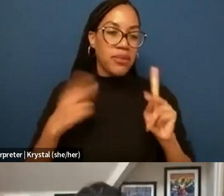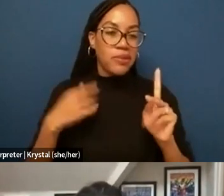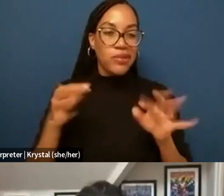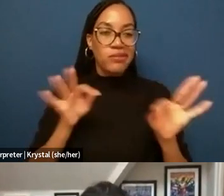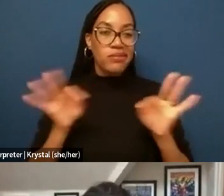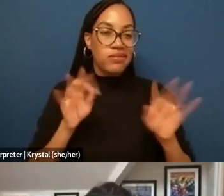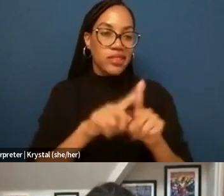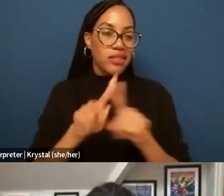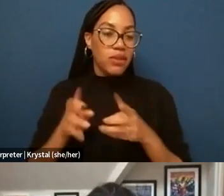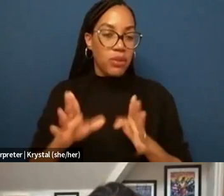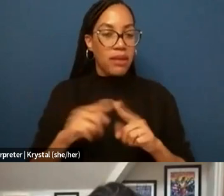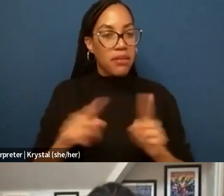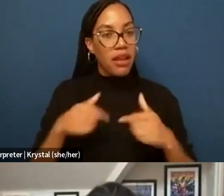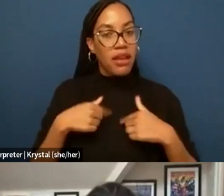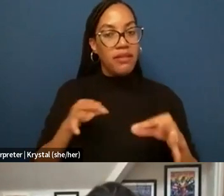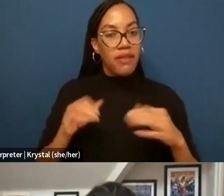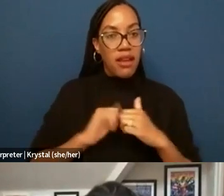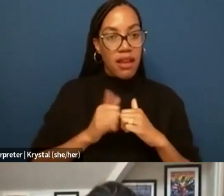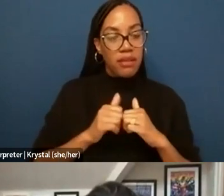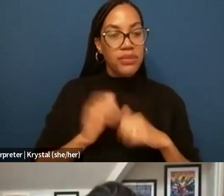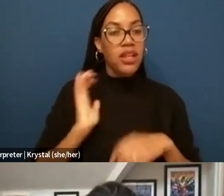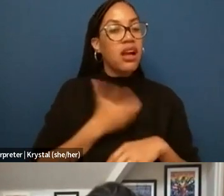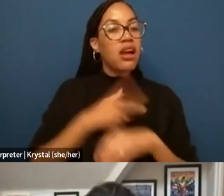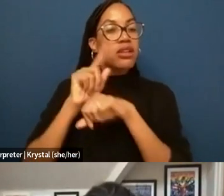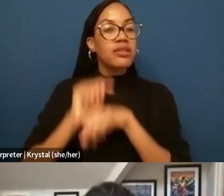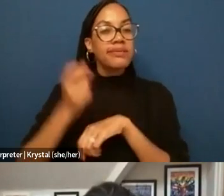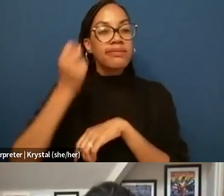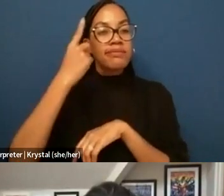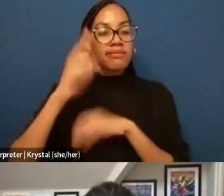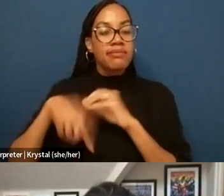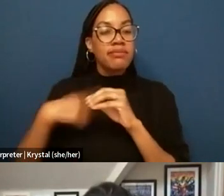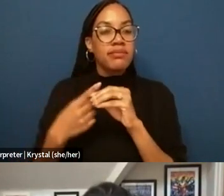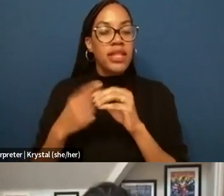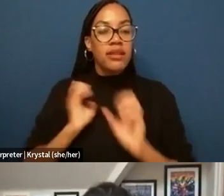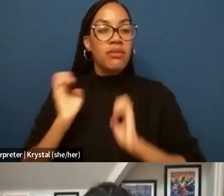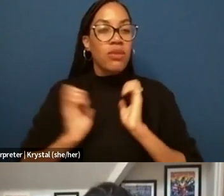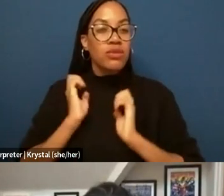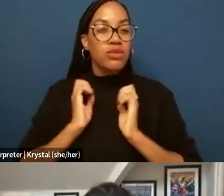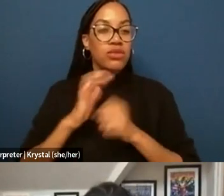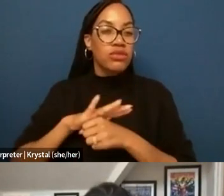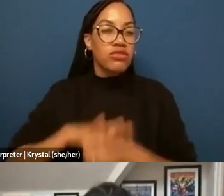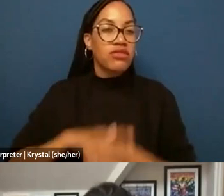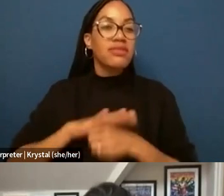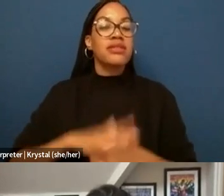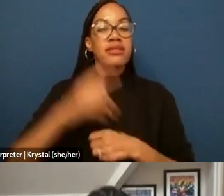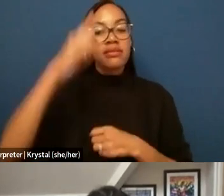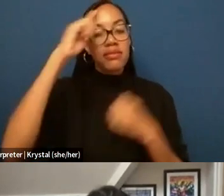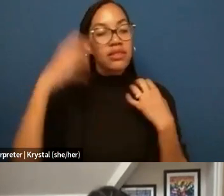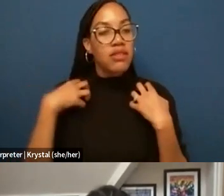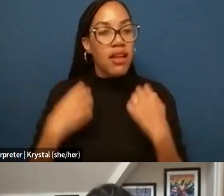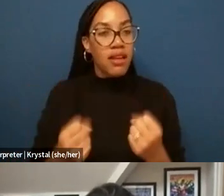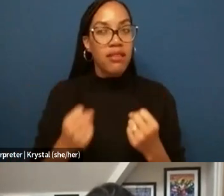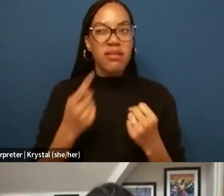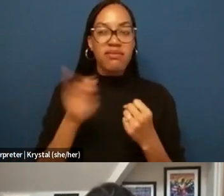it as a liberation from our traditional understanding of emotional distress and mental health in our wider